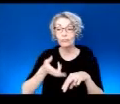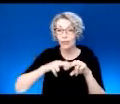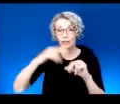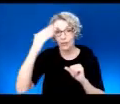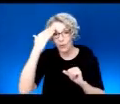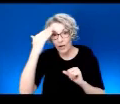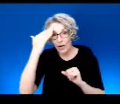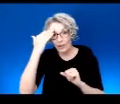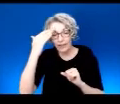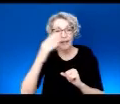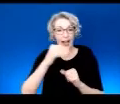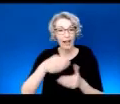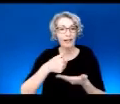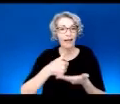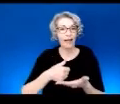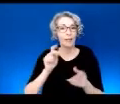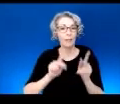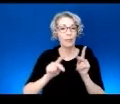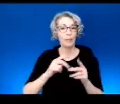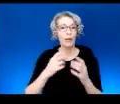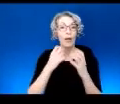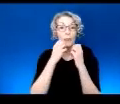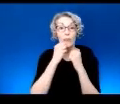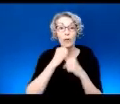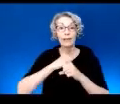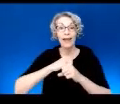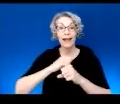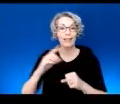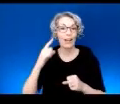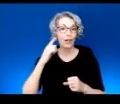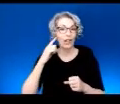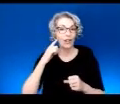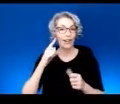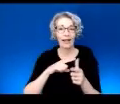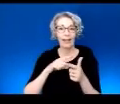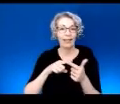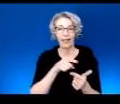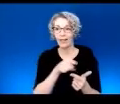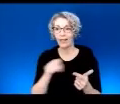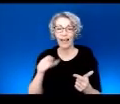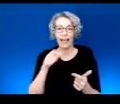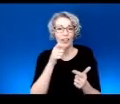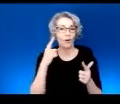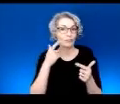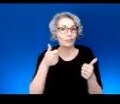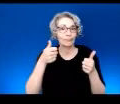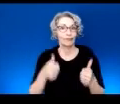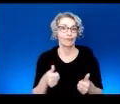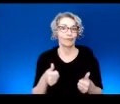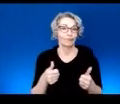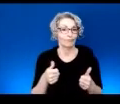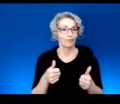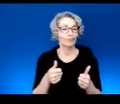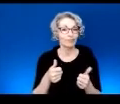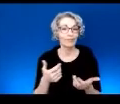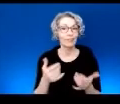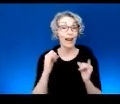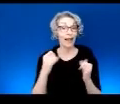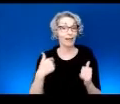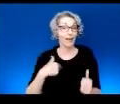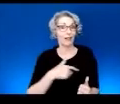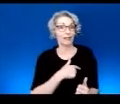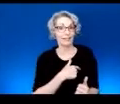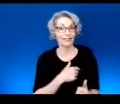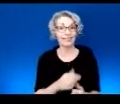and even helping people protect their hearing so that they don't end up having a hearing loss like we do.